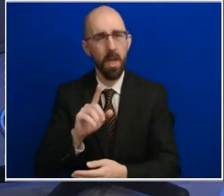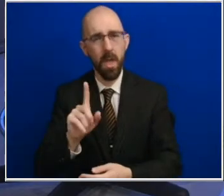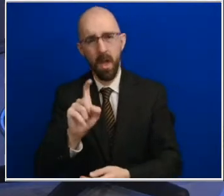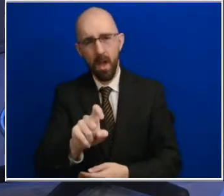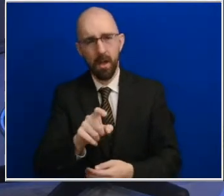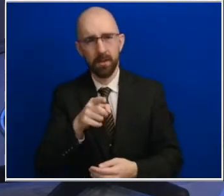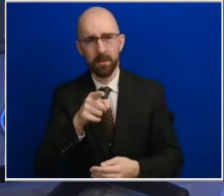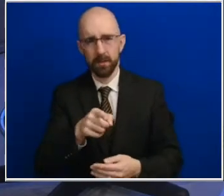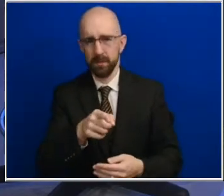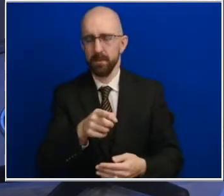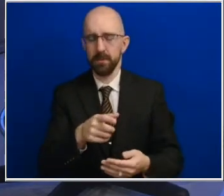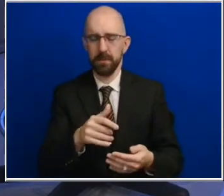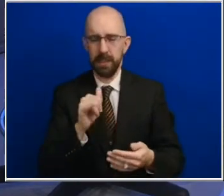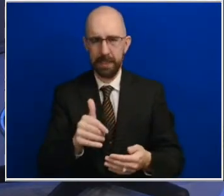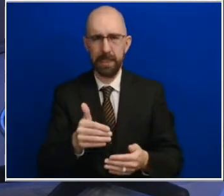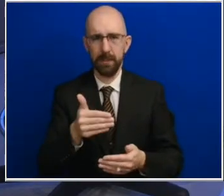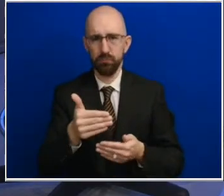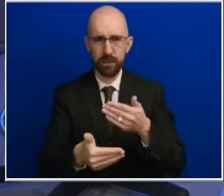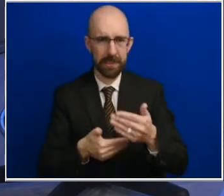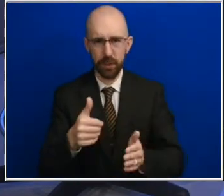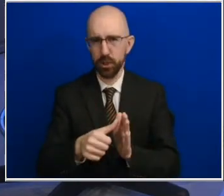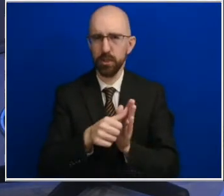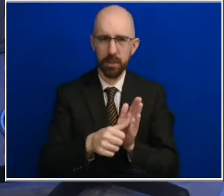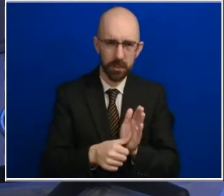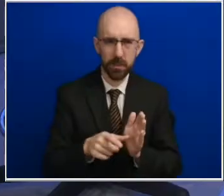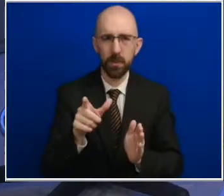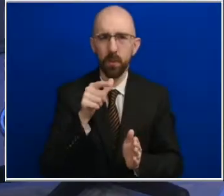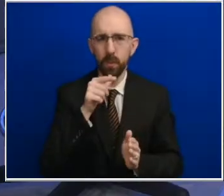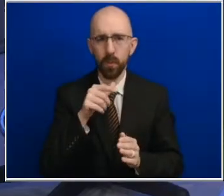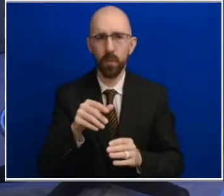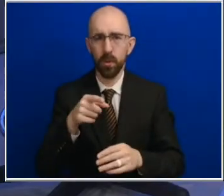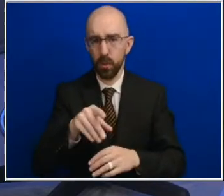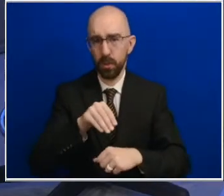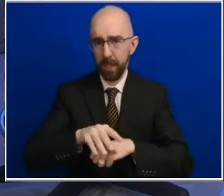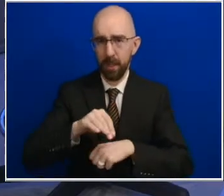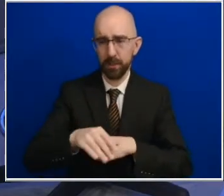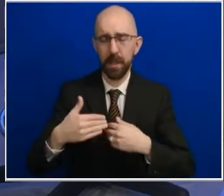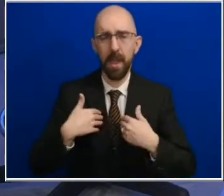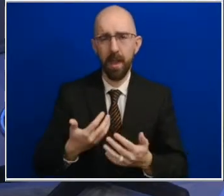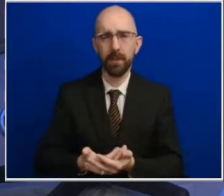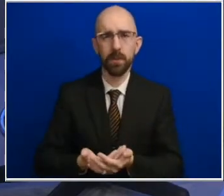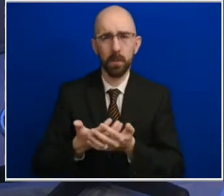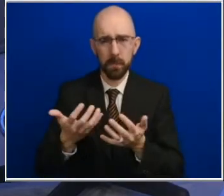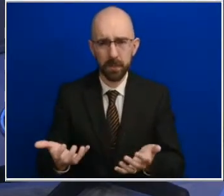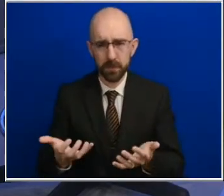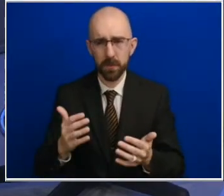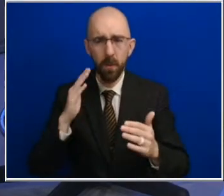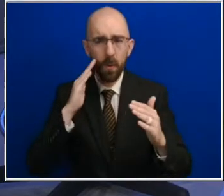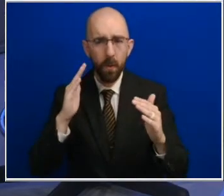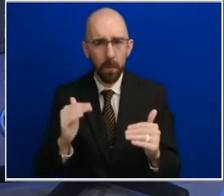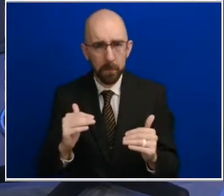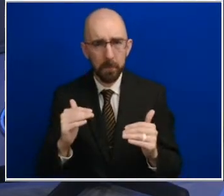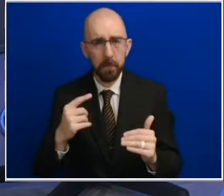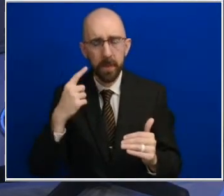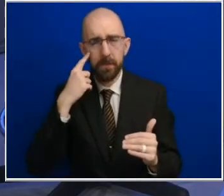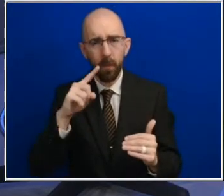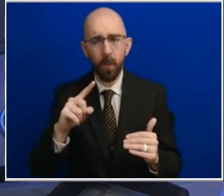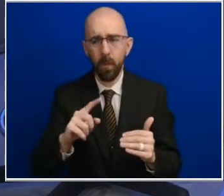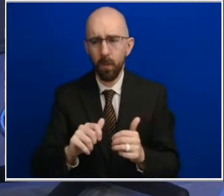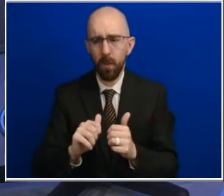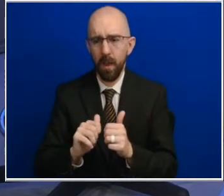these procedures that the patients you are counseling have so much hope for, how do you temper